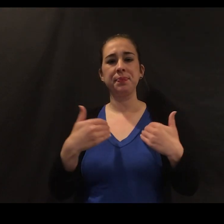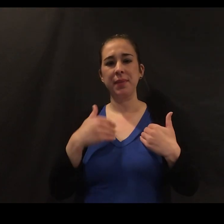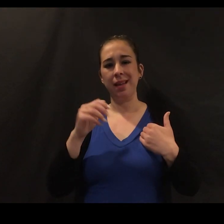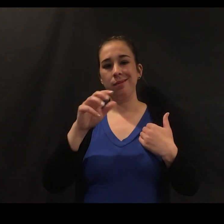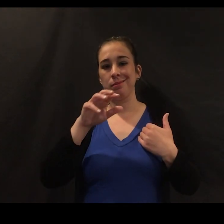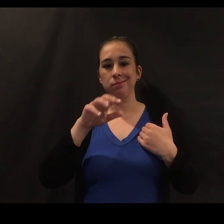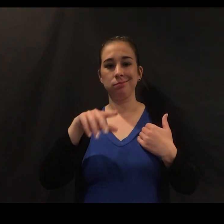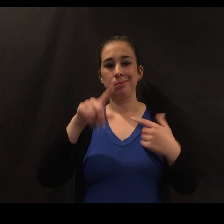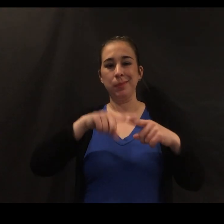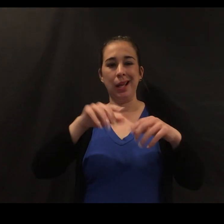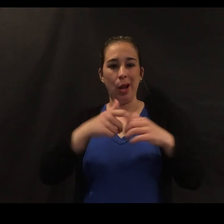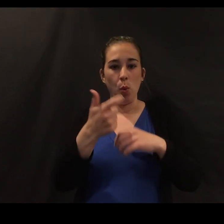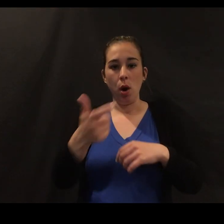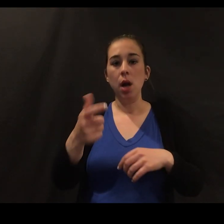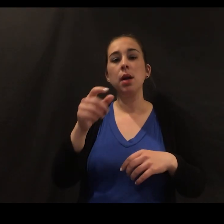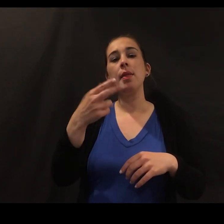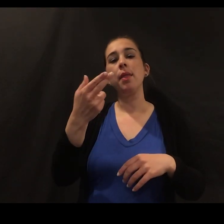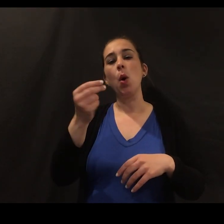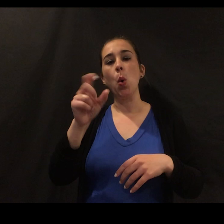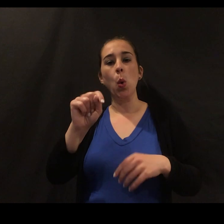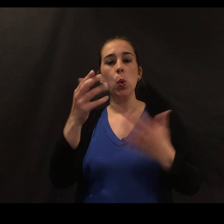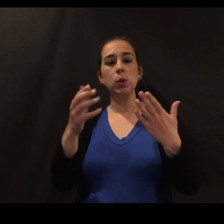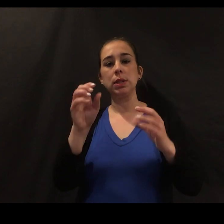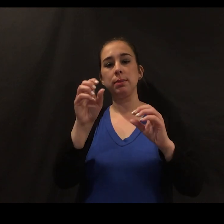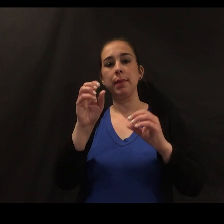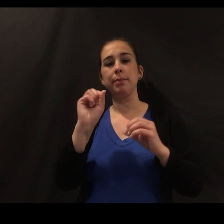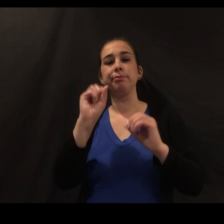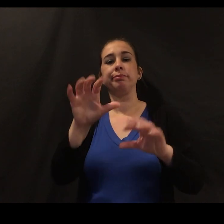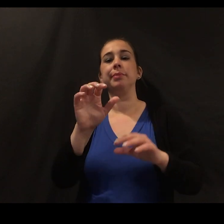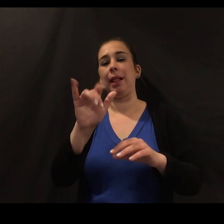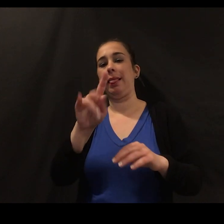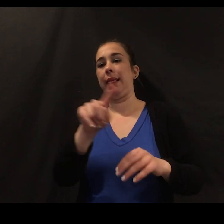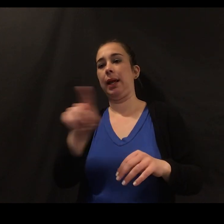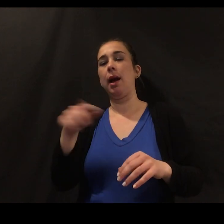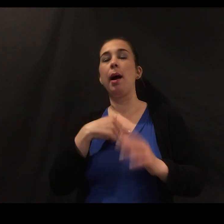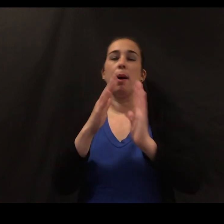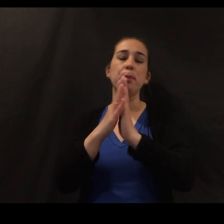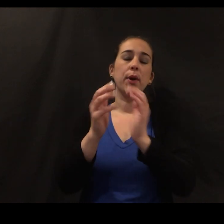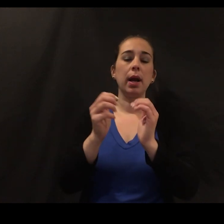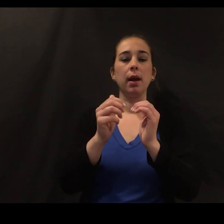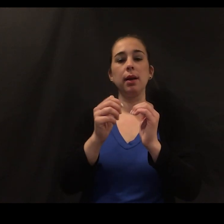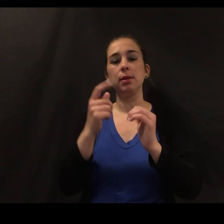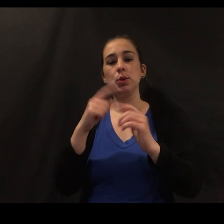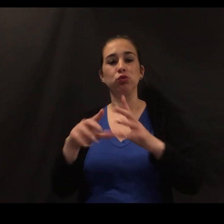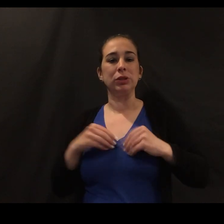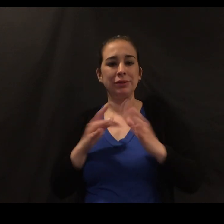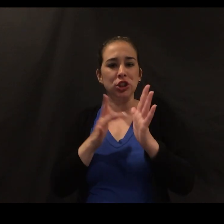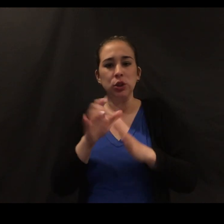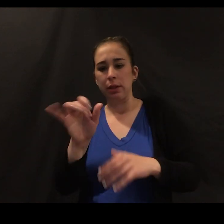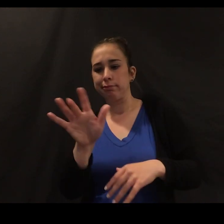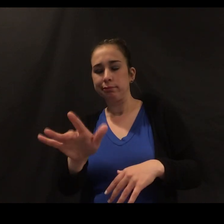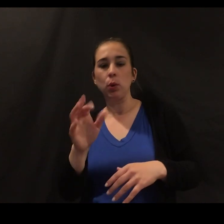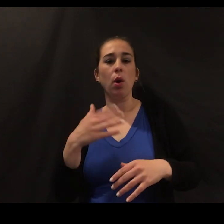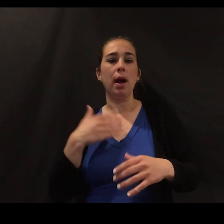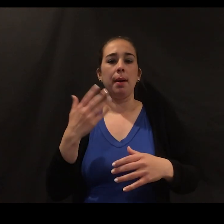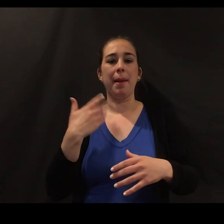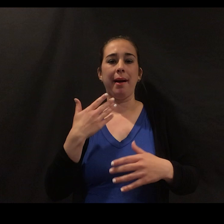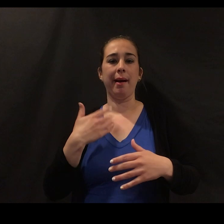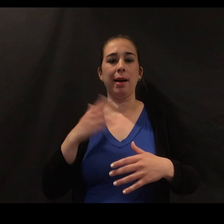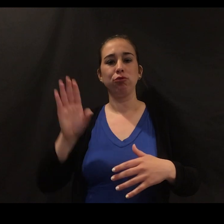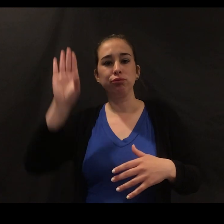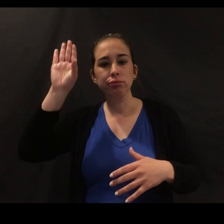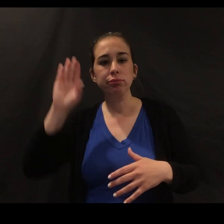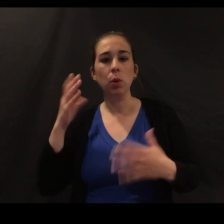chat host is providing a link. It says, "I prayed to receive Jesus," or something to that effect. It says, "I raise my hand," or I can click here